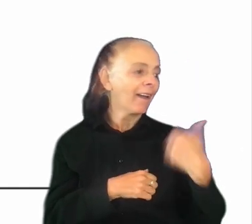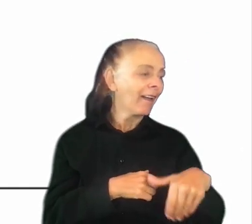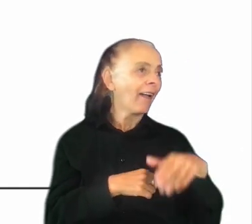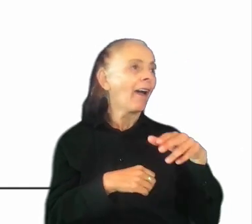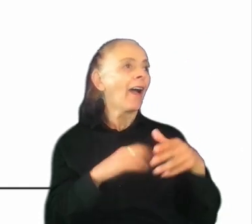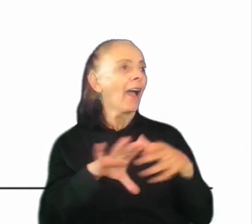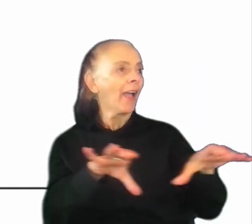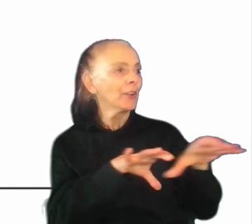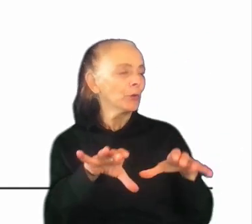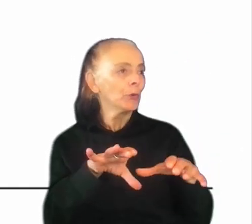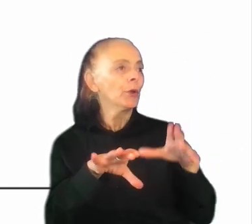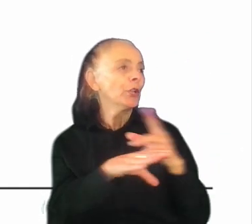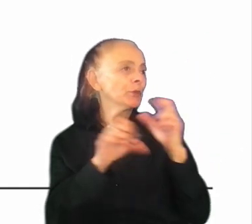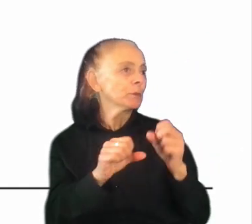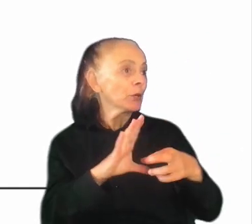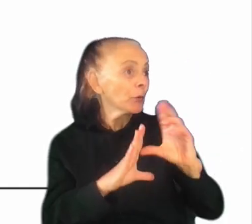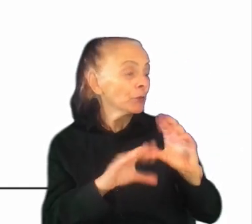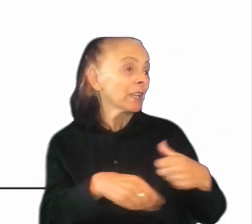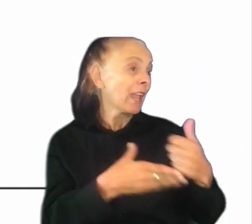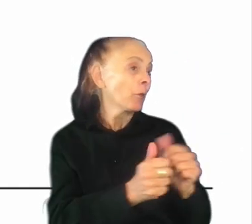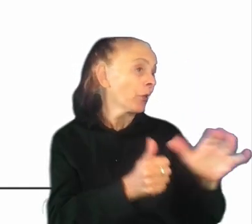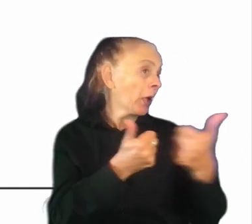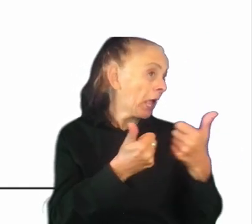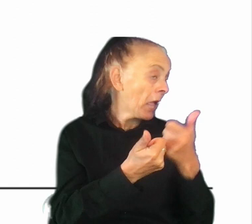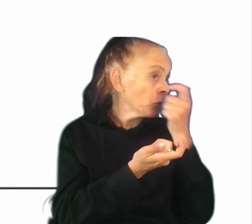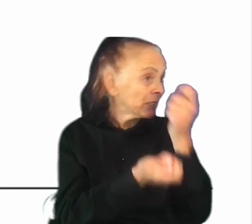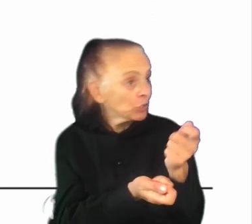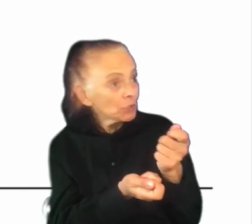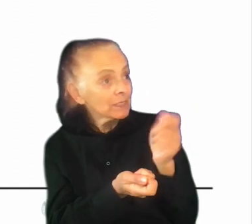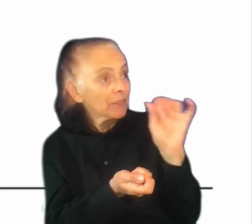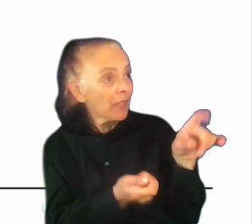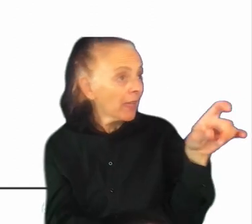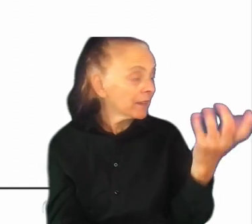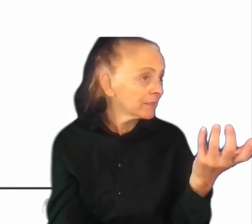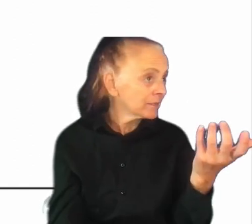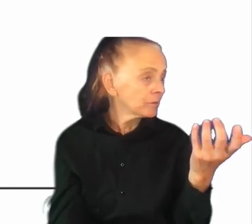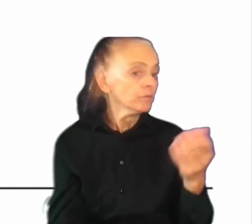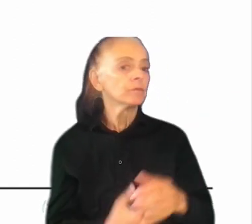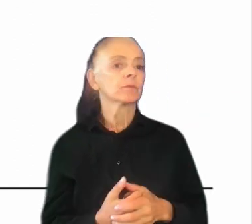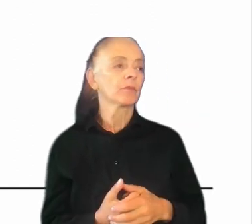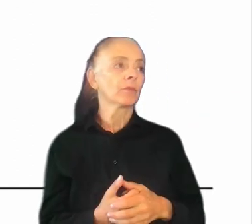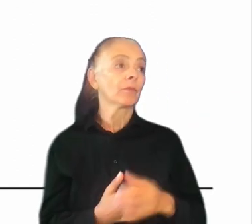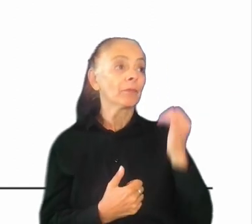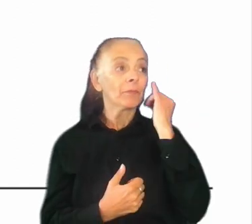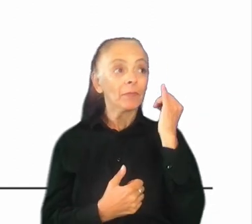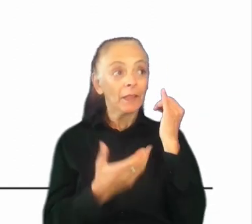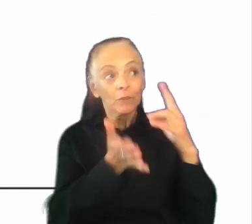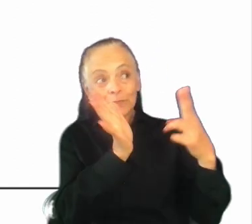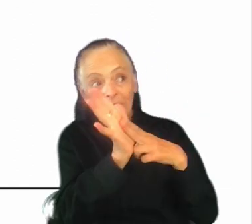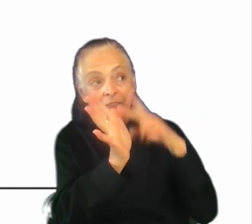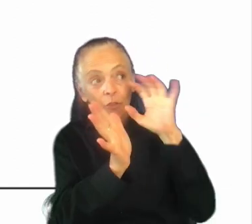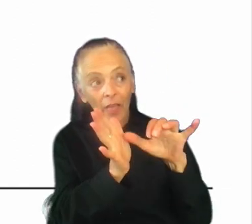usability reviews i can help you with your game i was wondering if you're interested in usability review if you do sign up for it